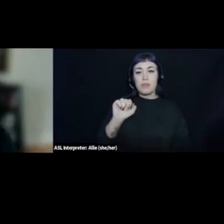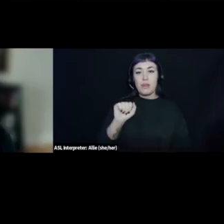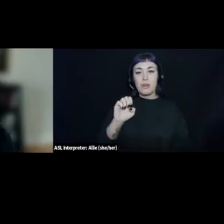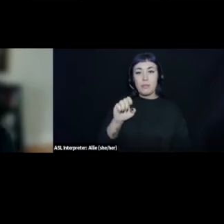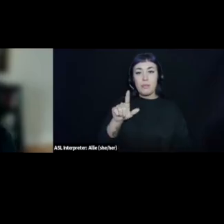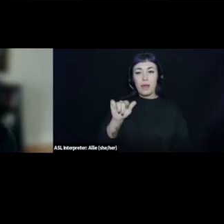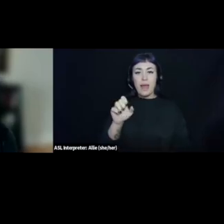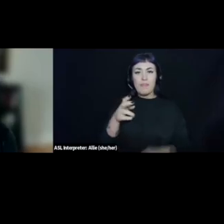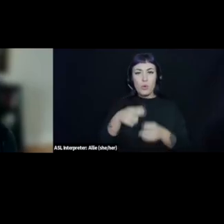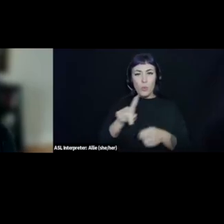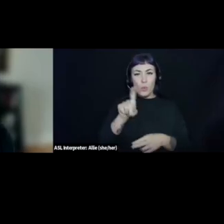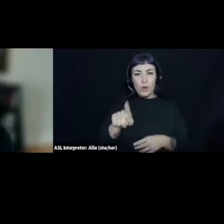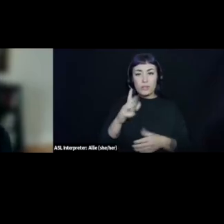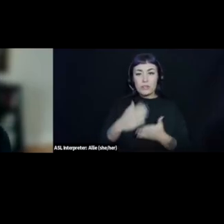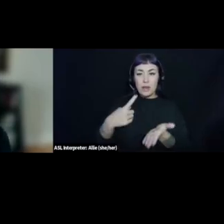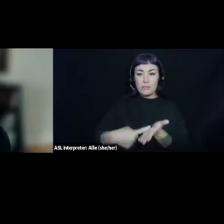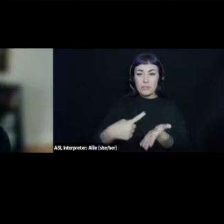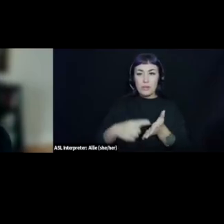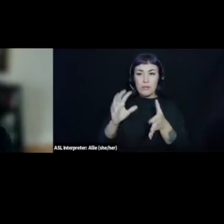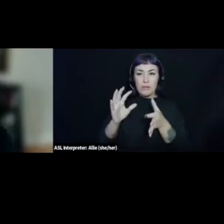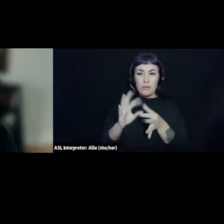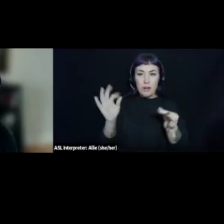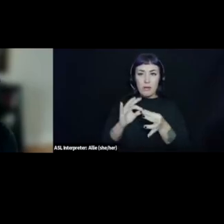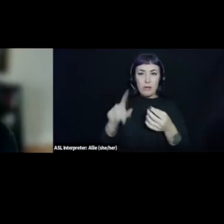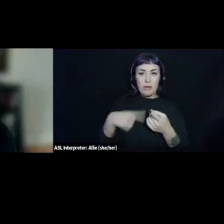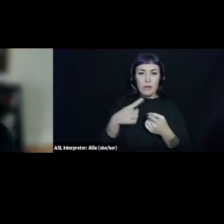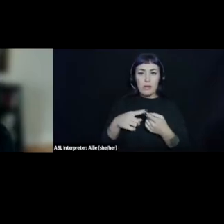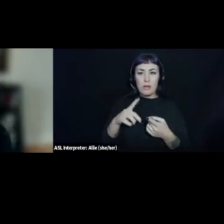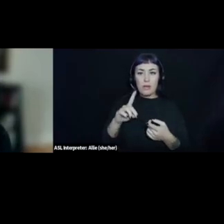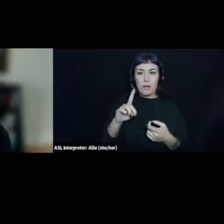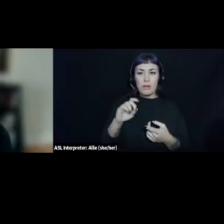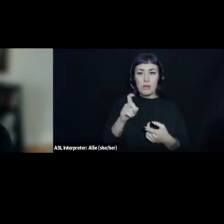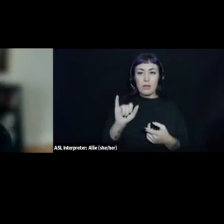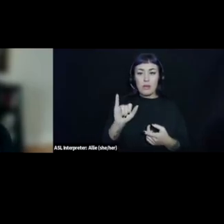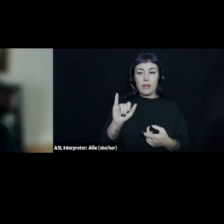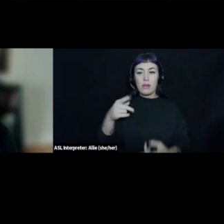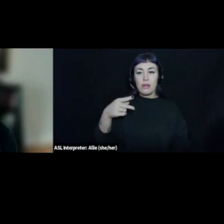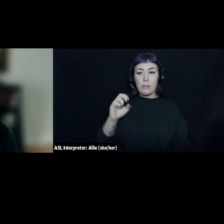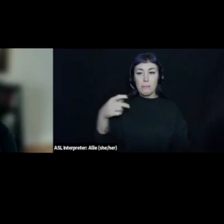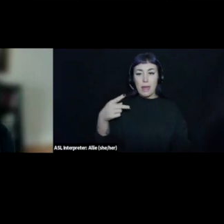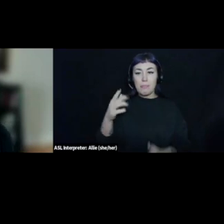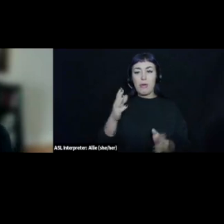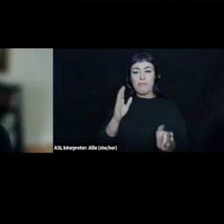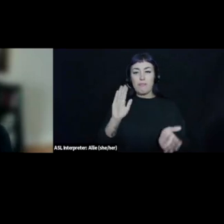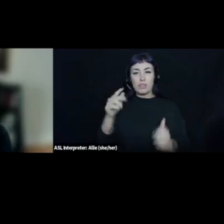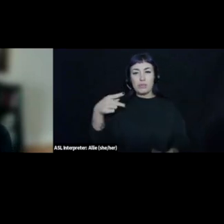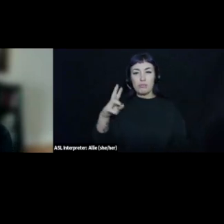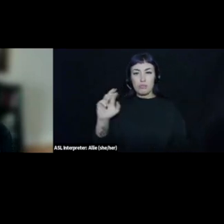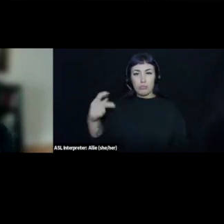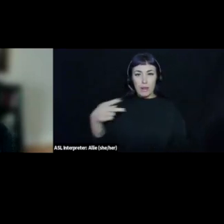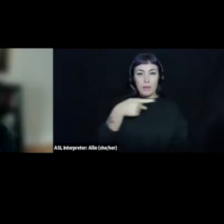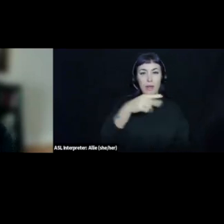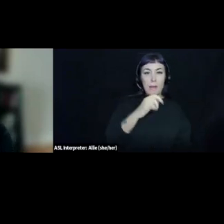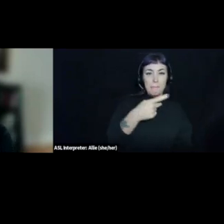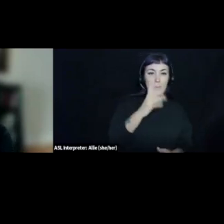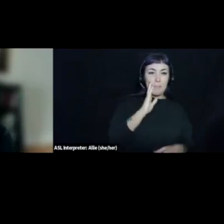some discussion in the comments about DoxyPEP versus DoxyPrep. I know DoxyPEP is established. DoxyPrep is like